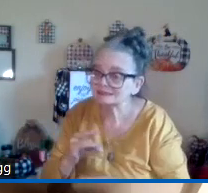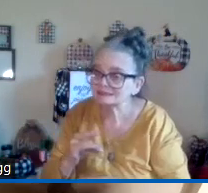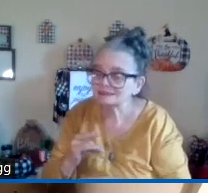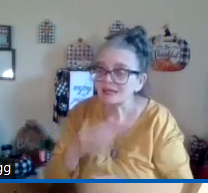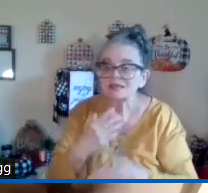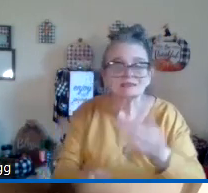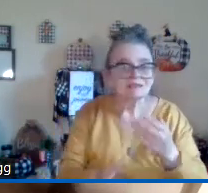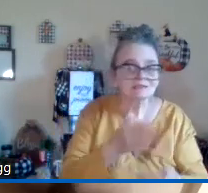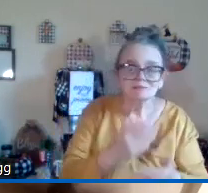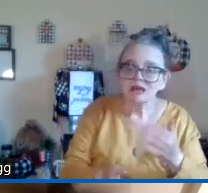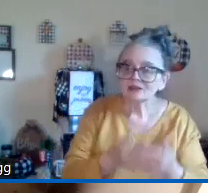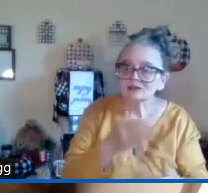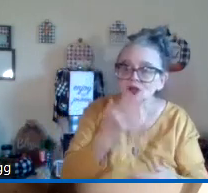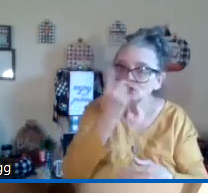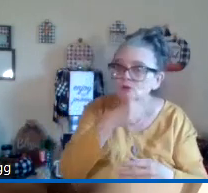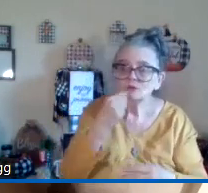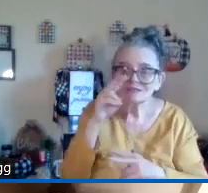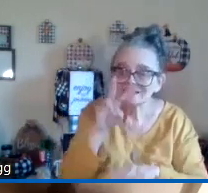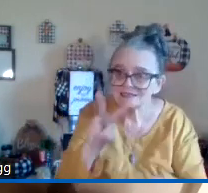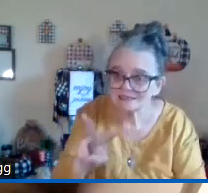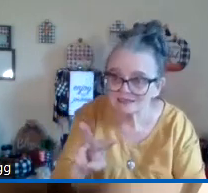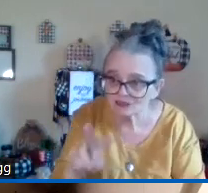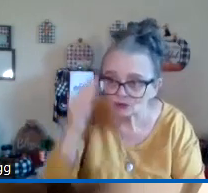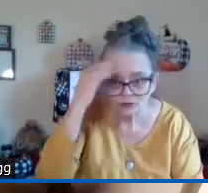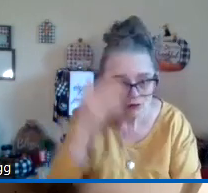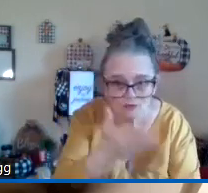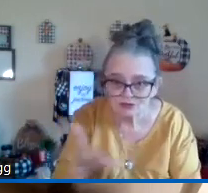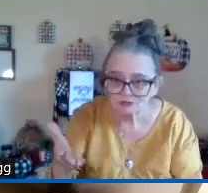stubborn? Oh, you are?